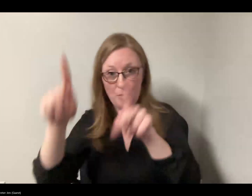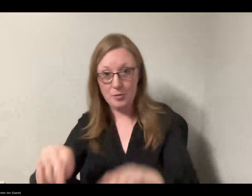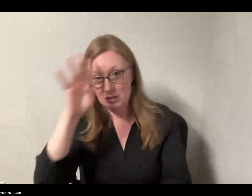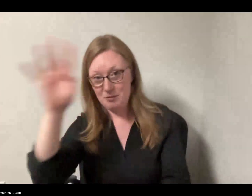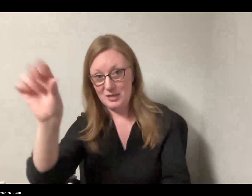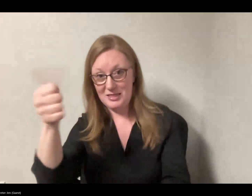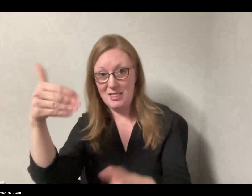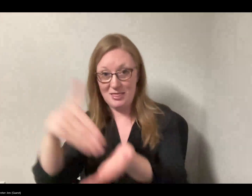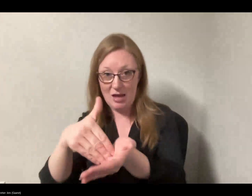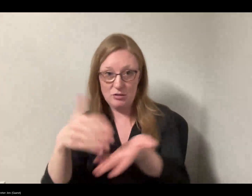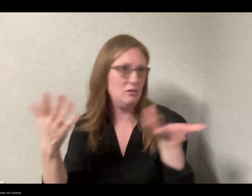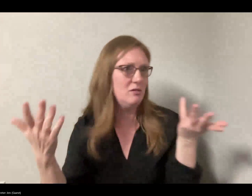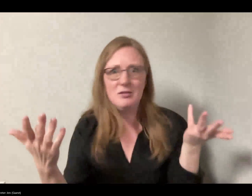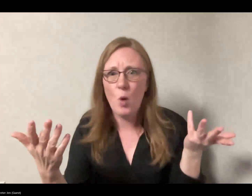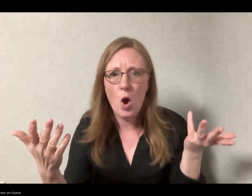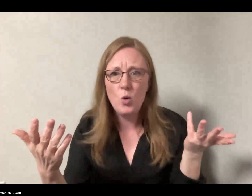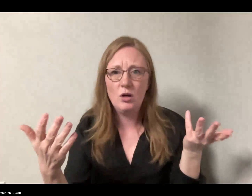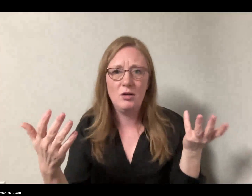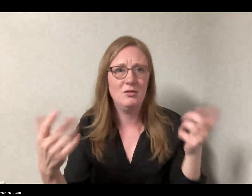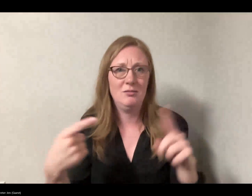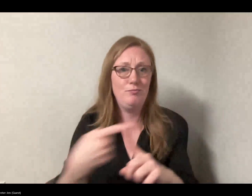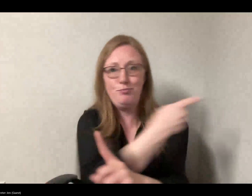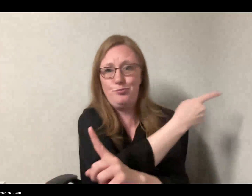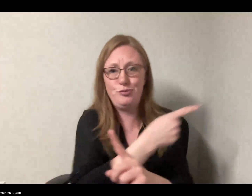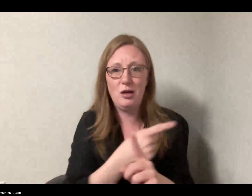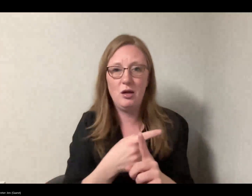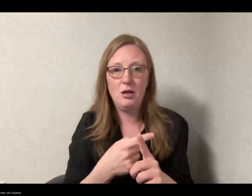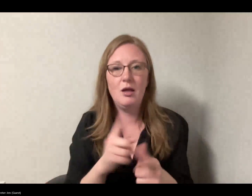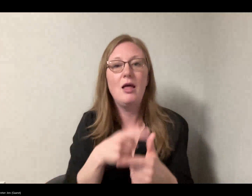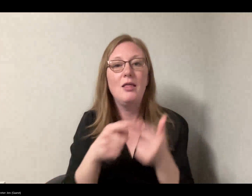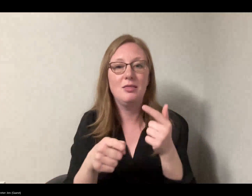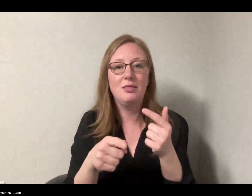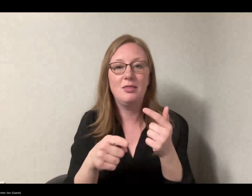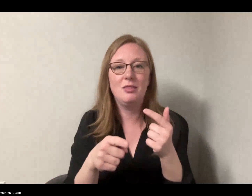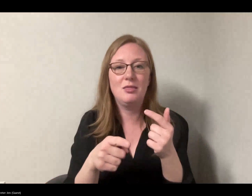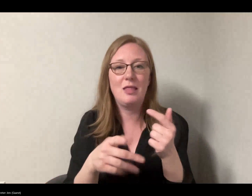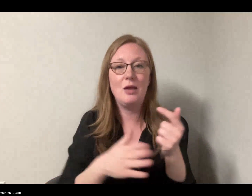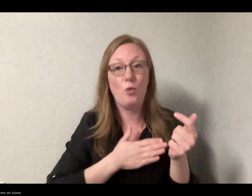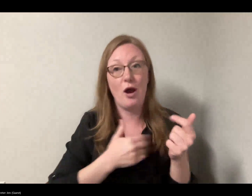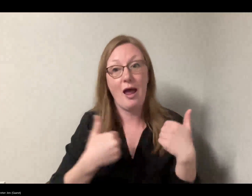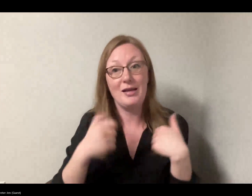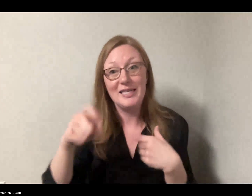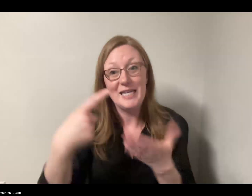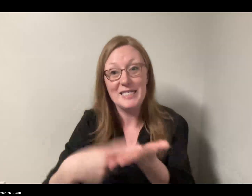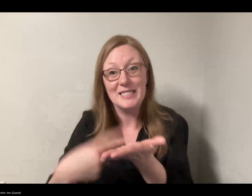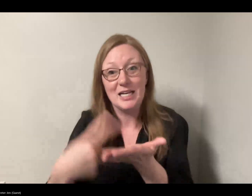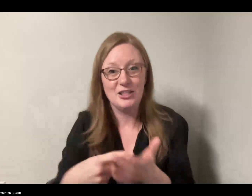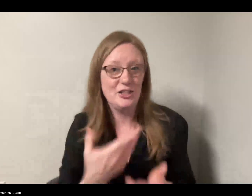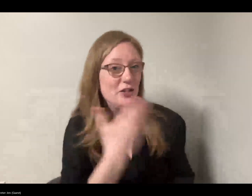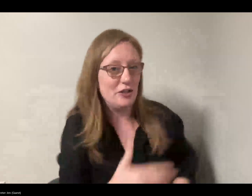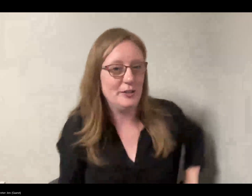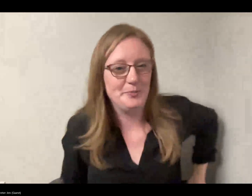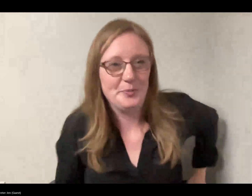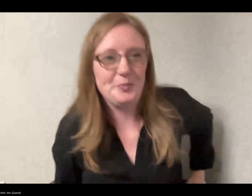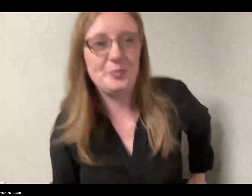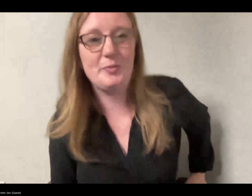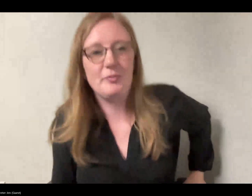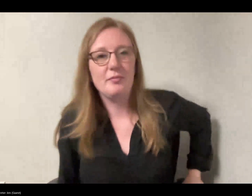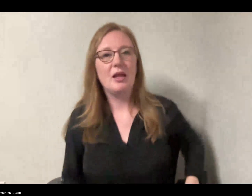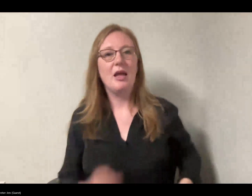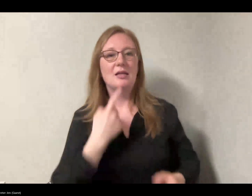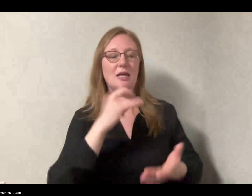with 10,000, we're off by an order of magnitude. We're definitely having a discussion. That's good. I just said that so to